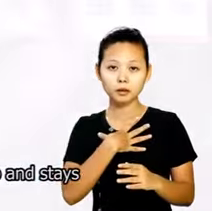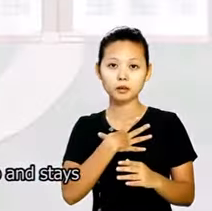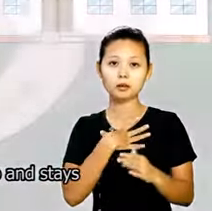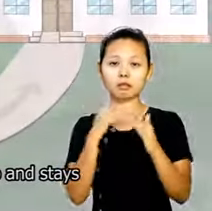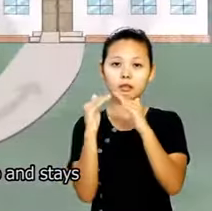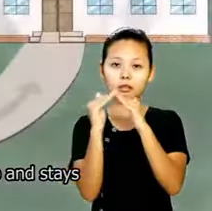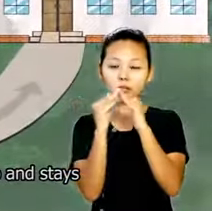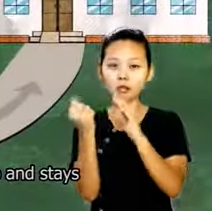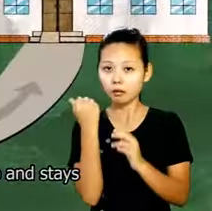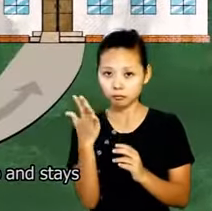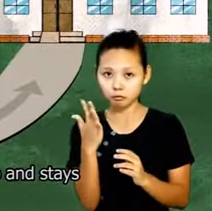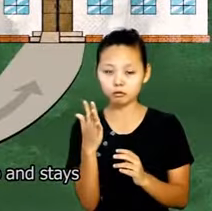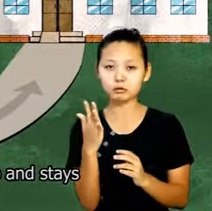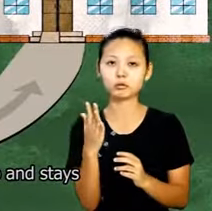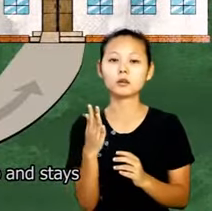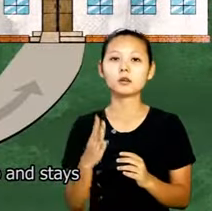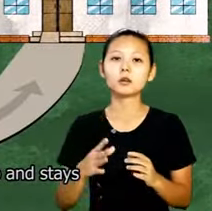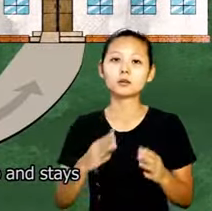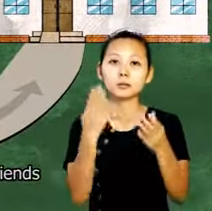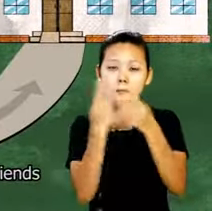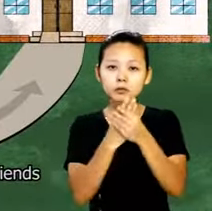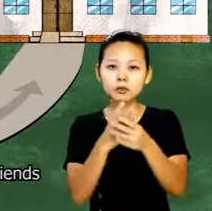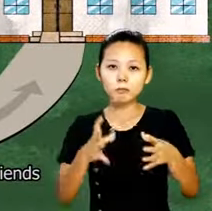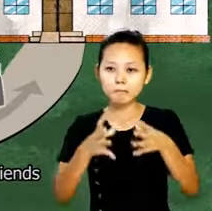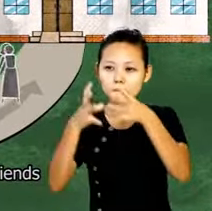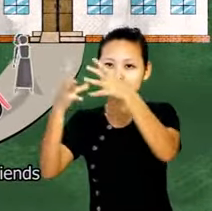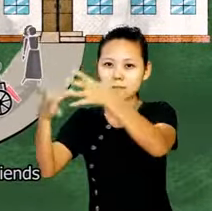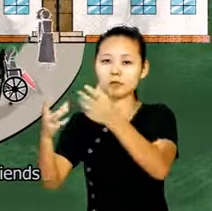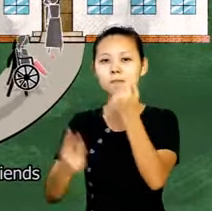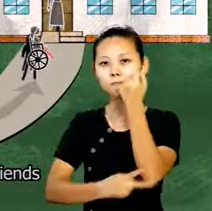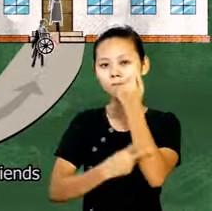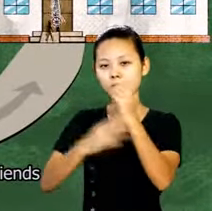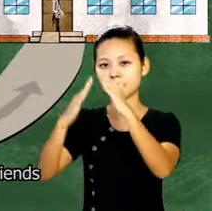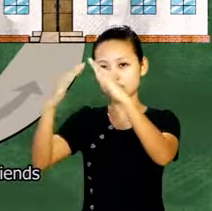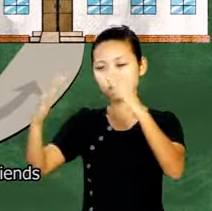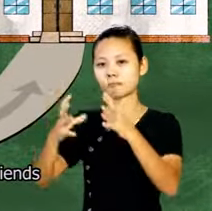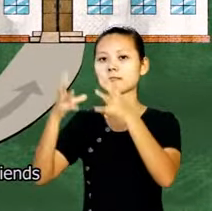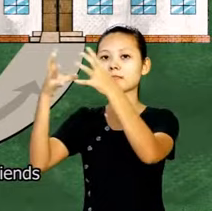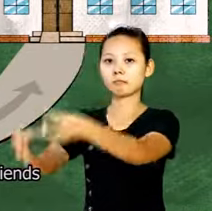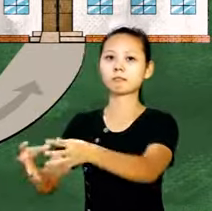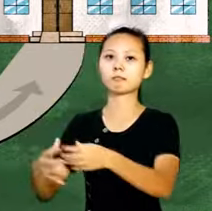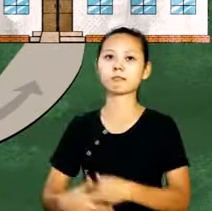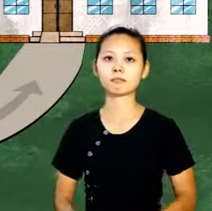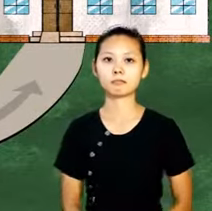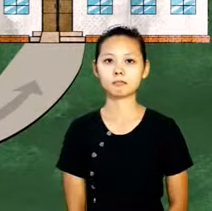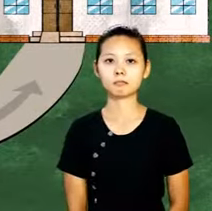house is not strong enough, go and stay in a safer house with family or friends.